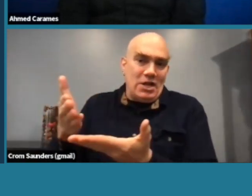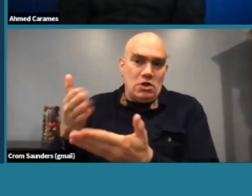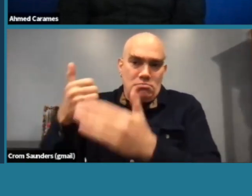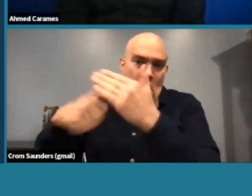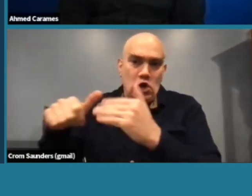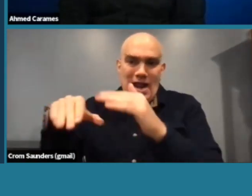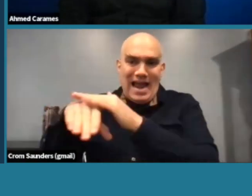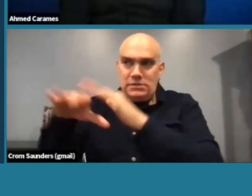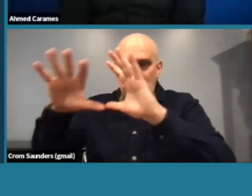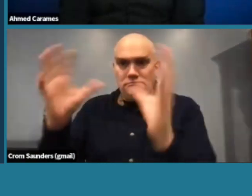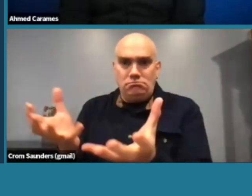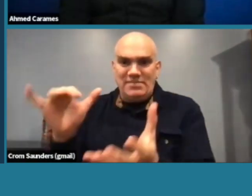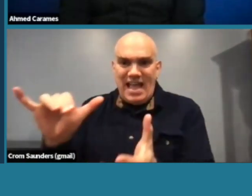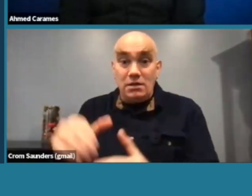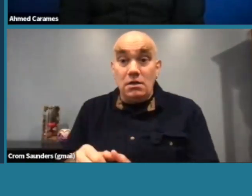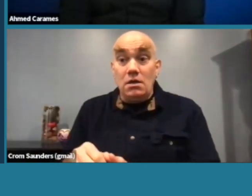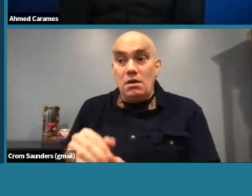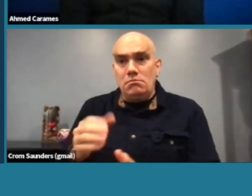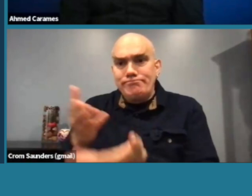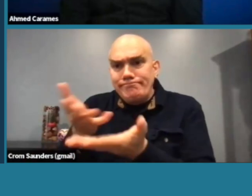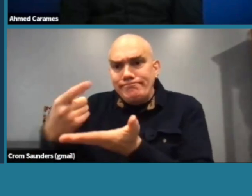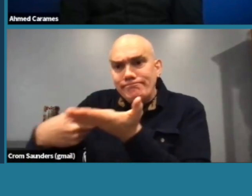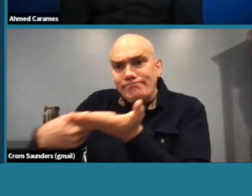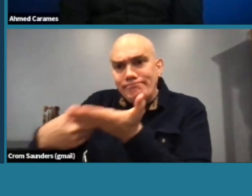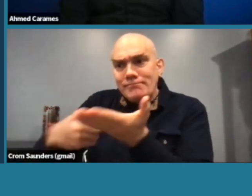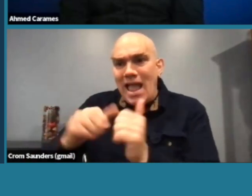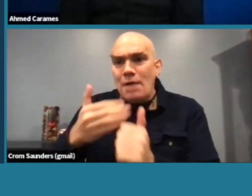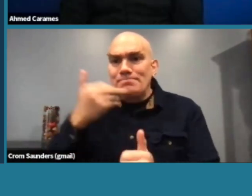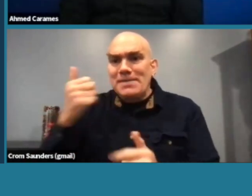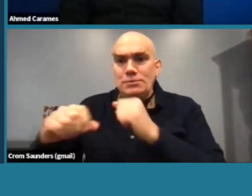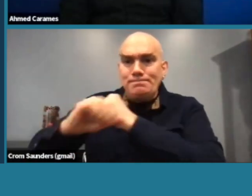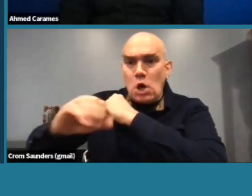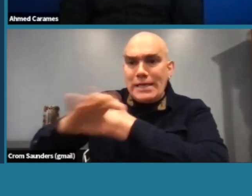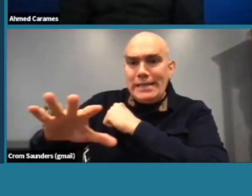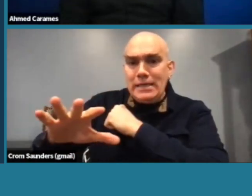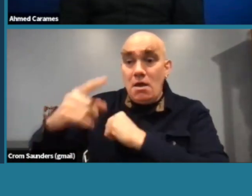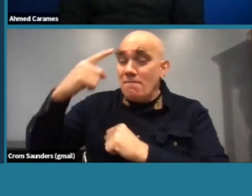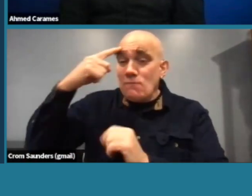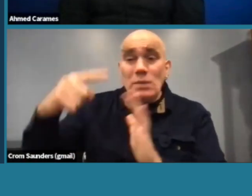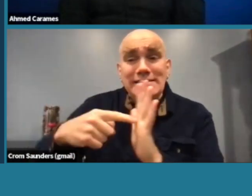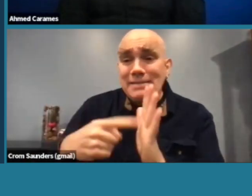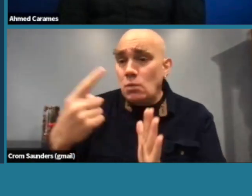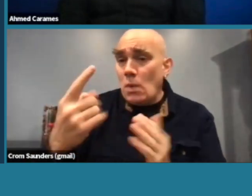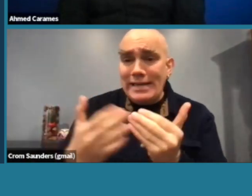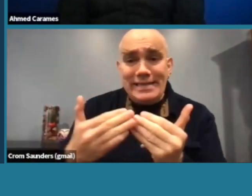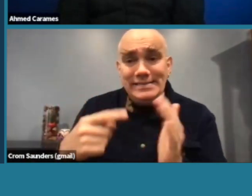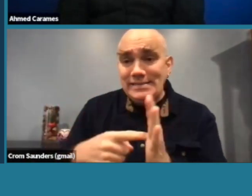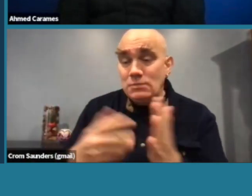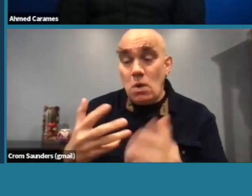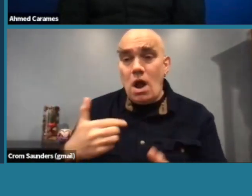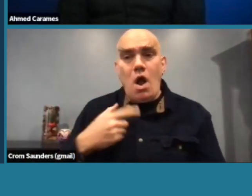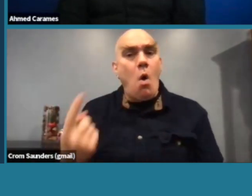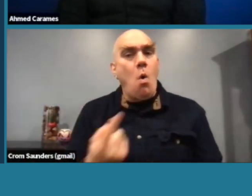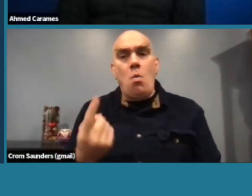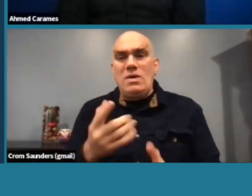So there are all sorts of services. There's maybe staff there. We're there as support, and we can also talk about what is best